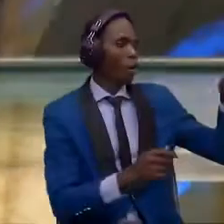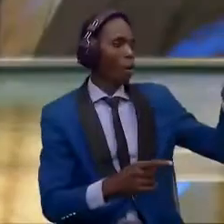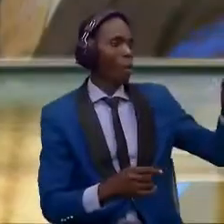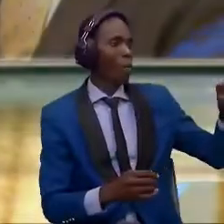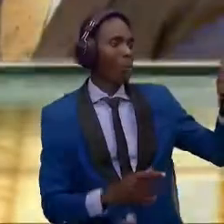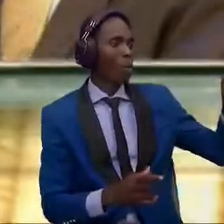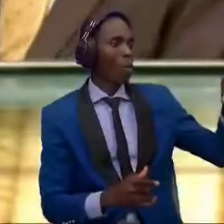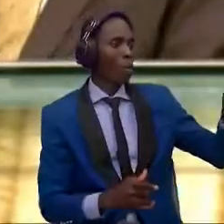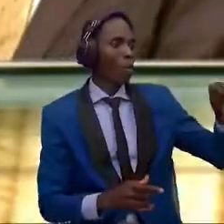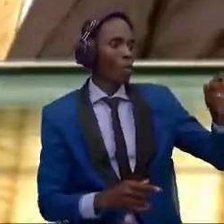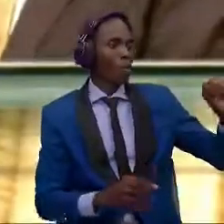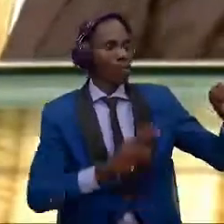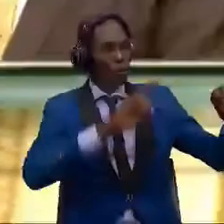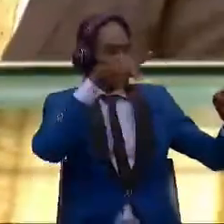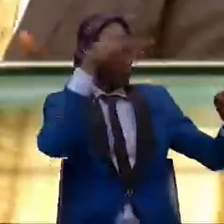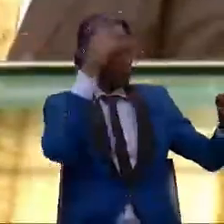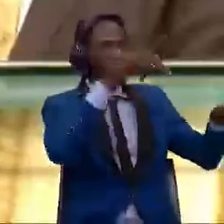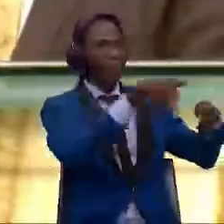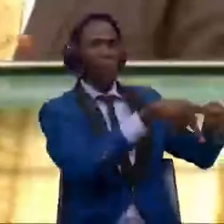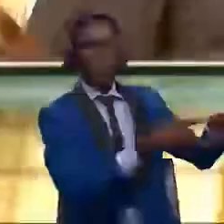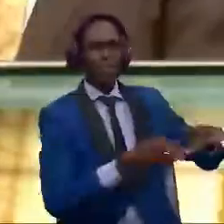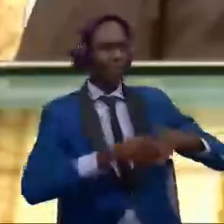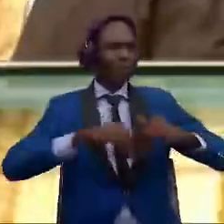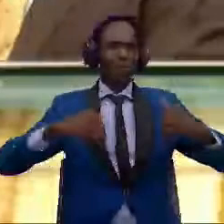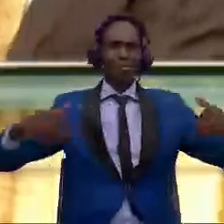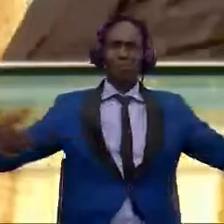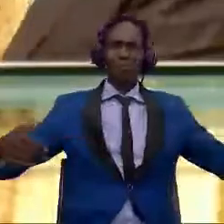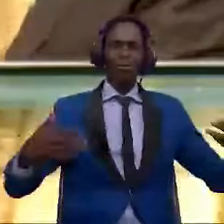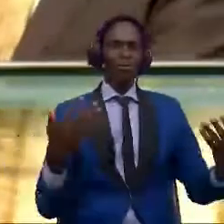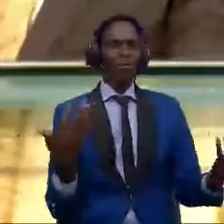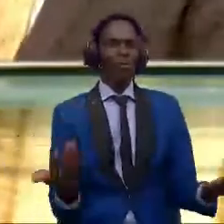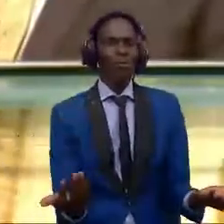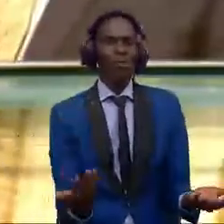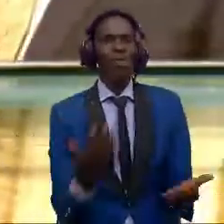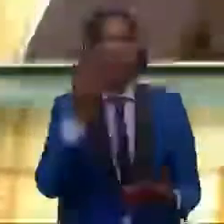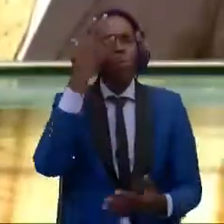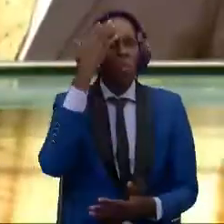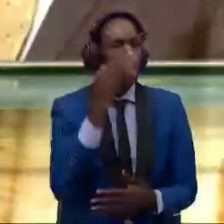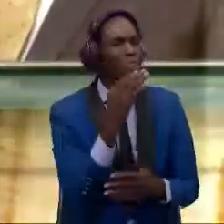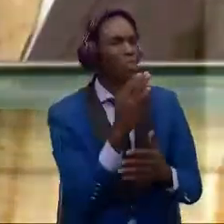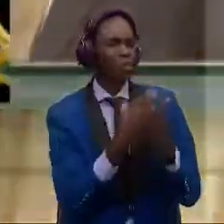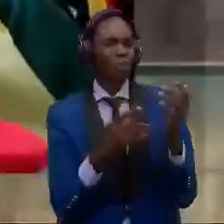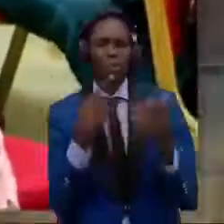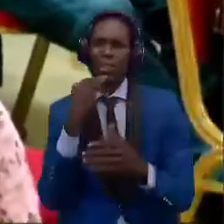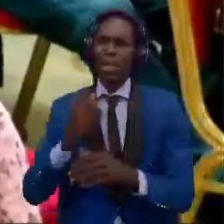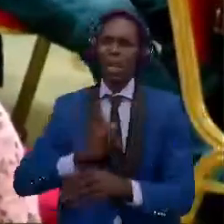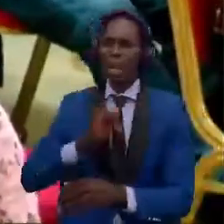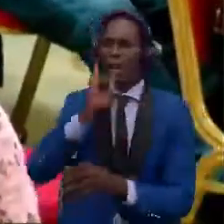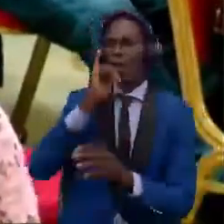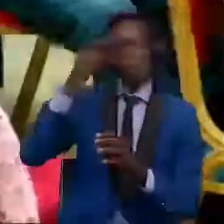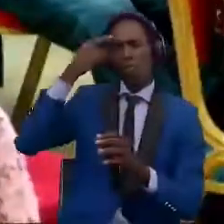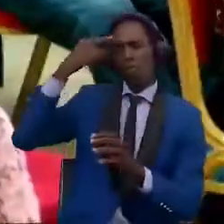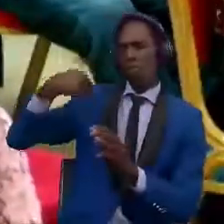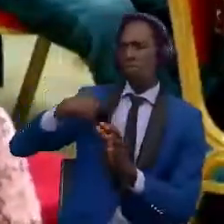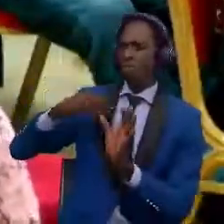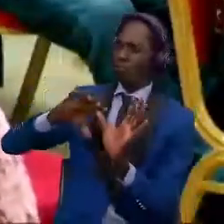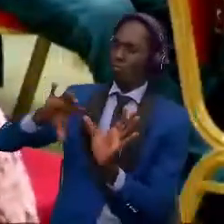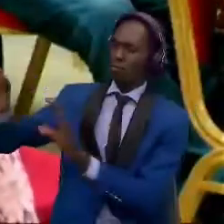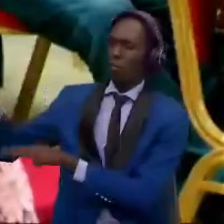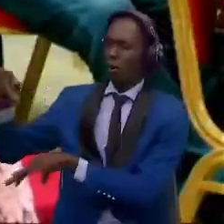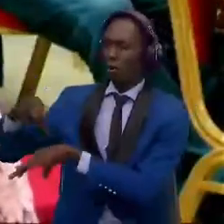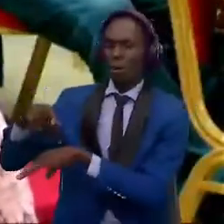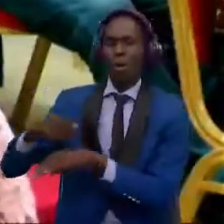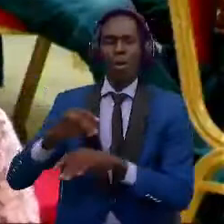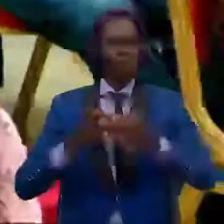verse 4, it says, for while one says, I'm of Paul, and another, I'm of